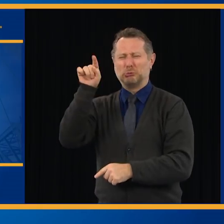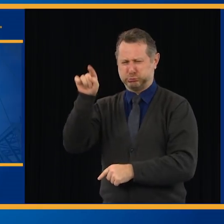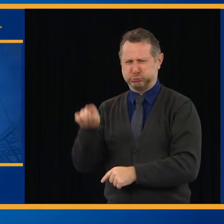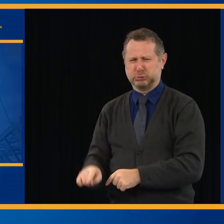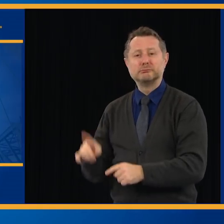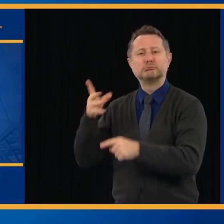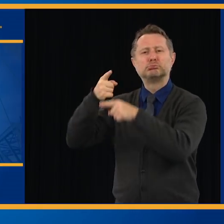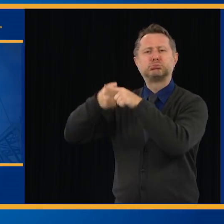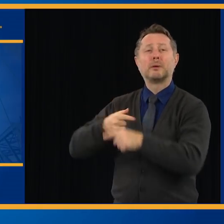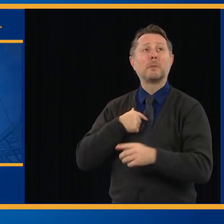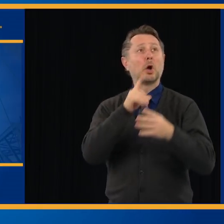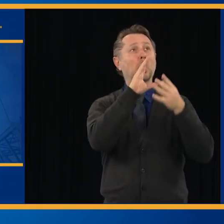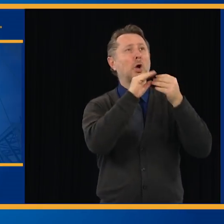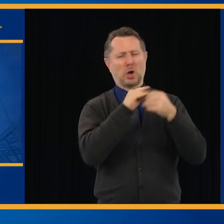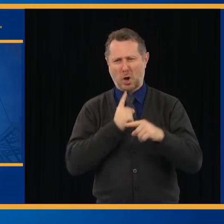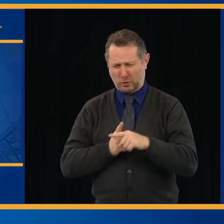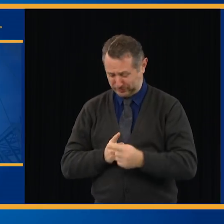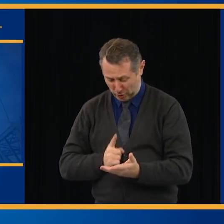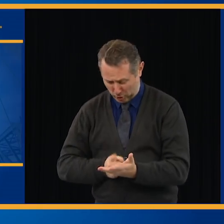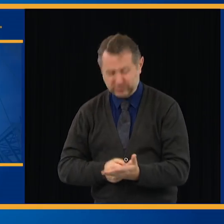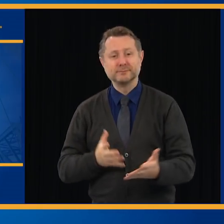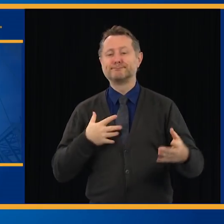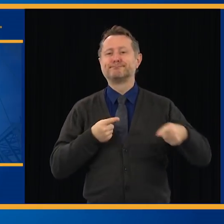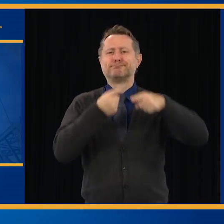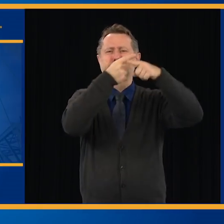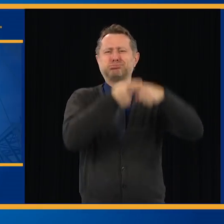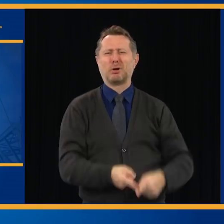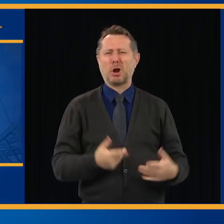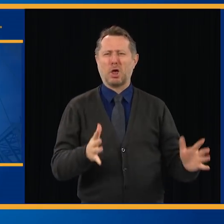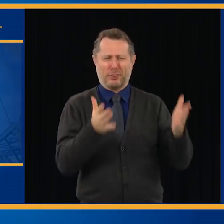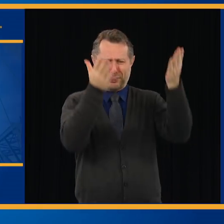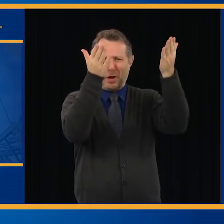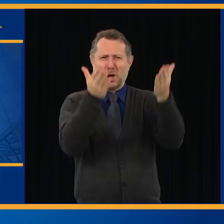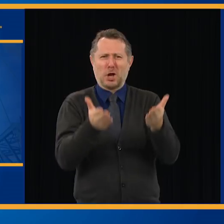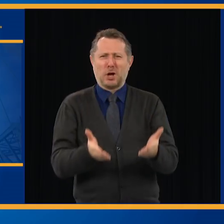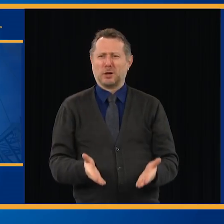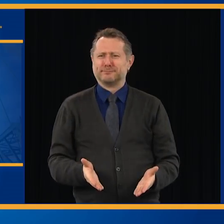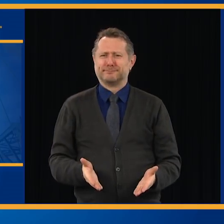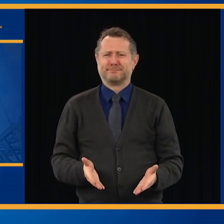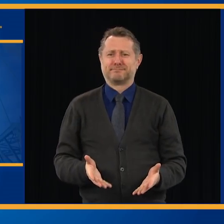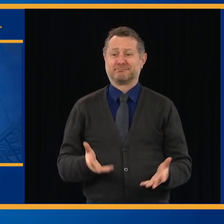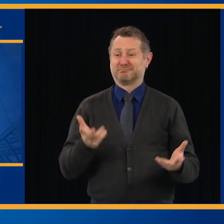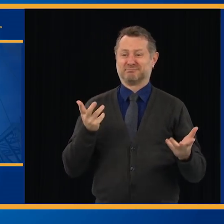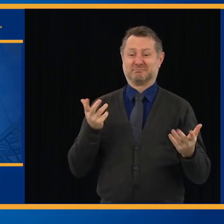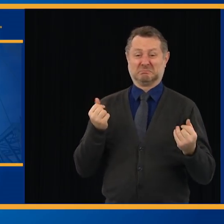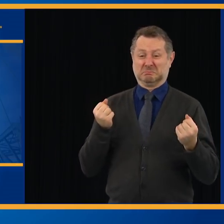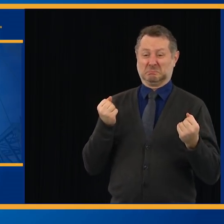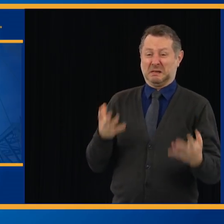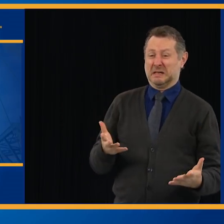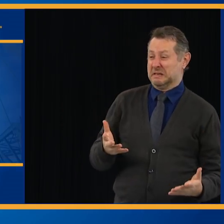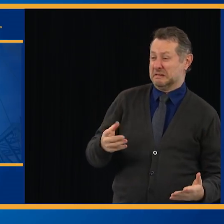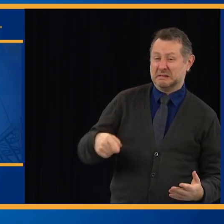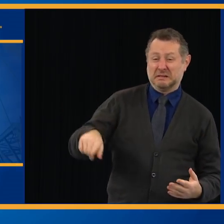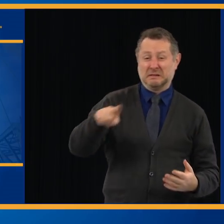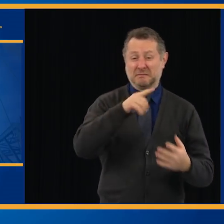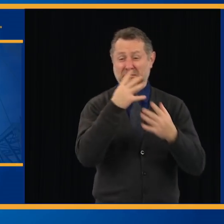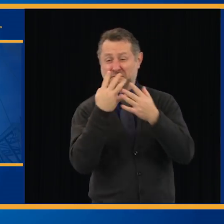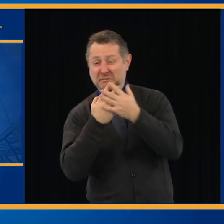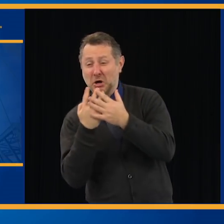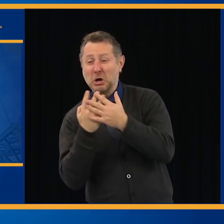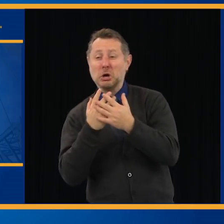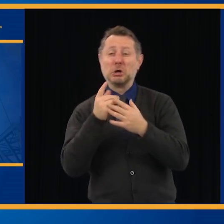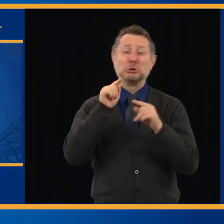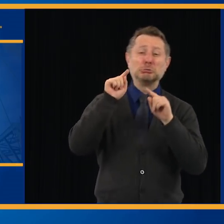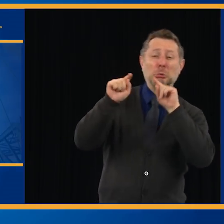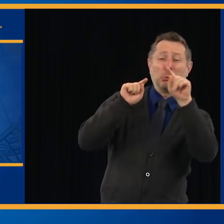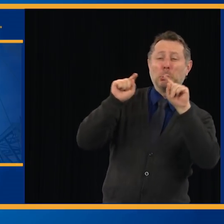environment. I know a lot of the filters don't communicate facts. They all communicate spin now.